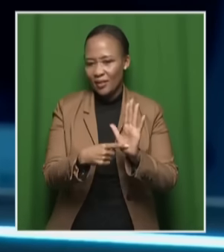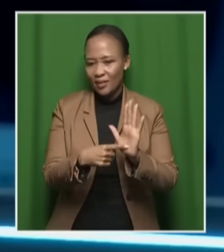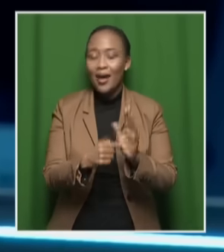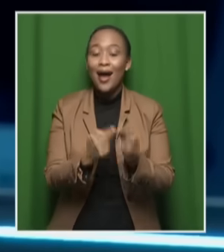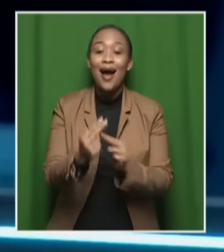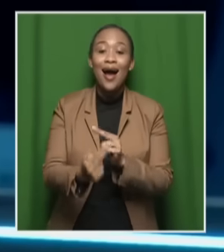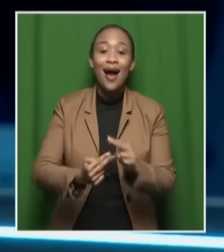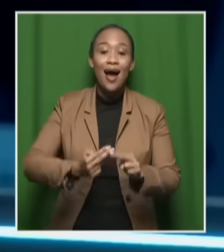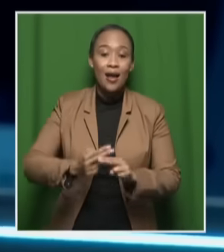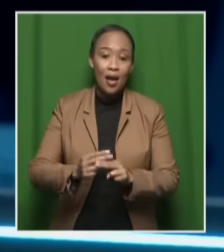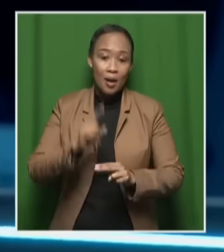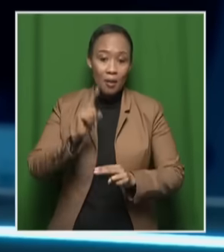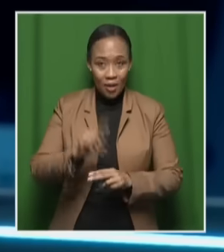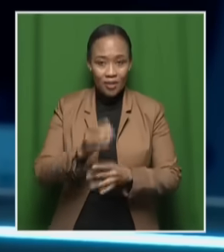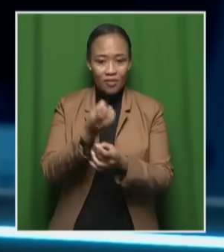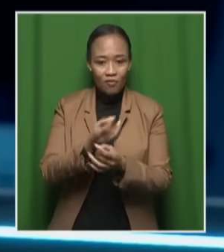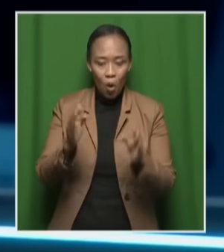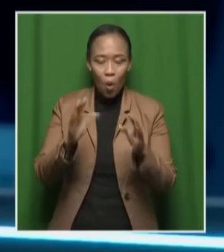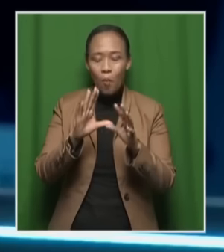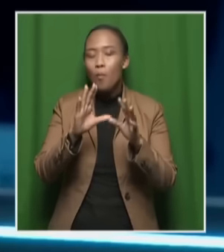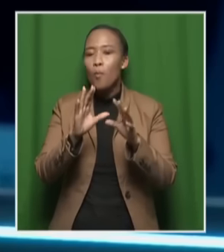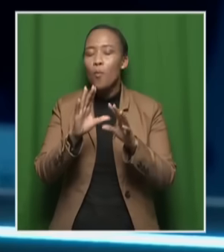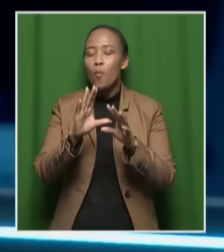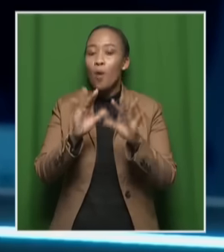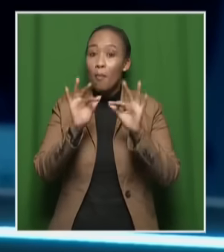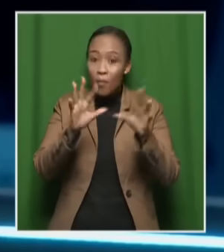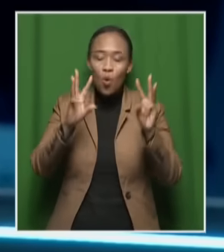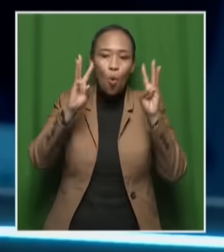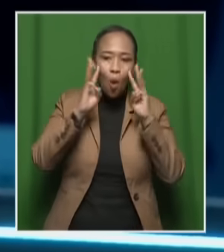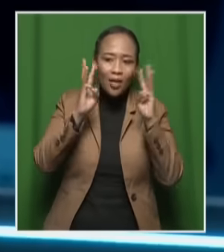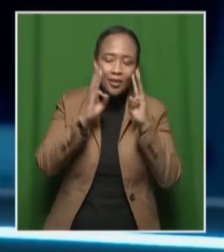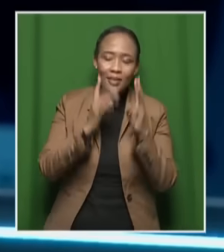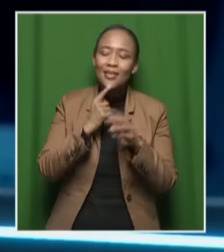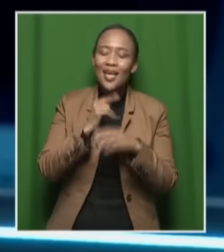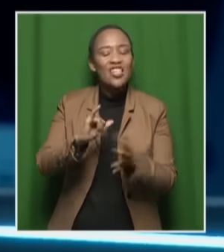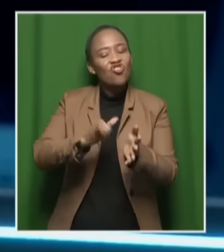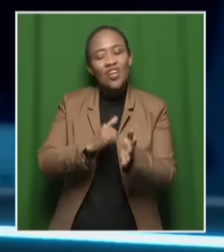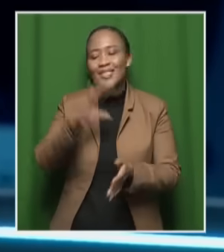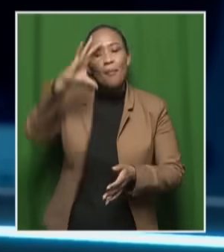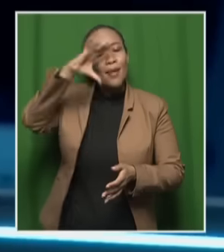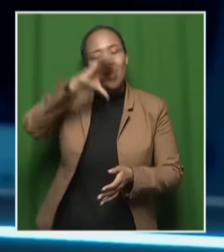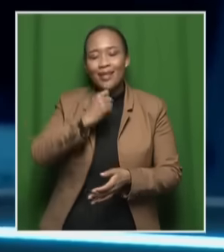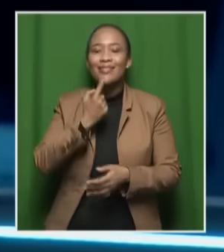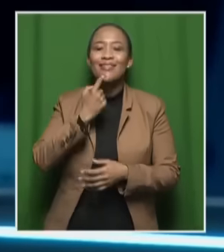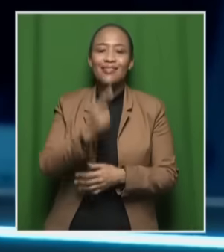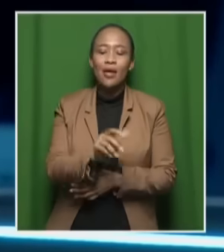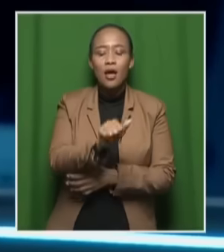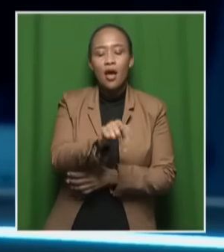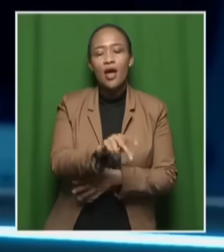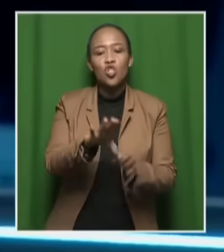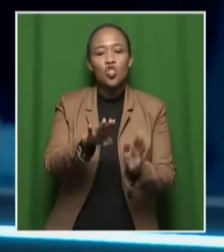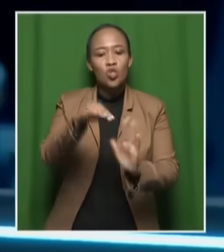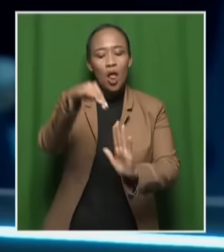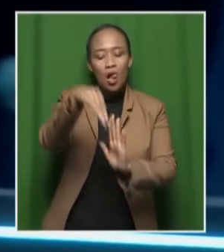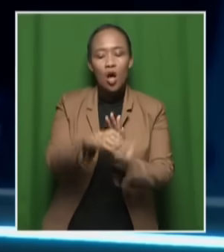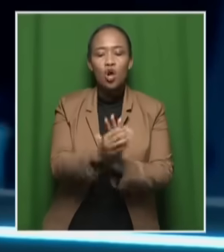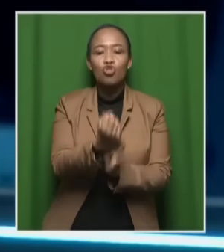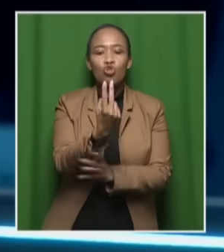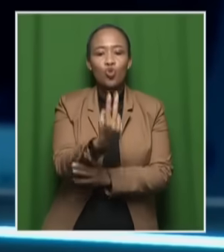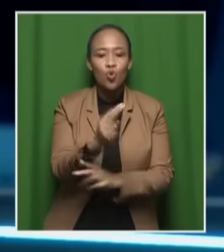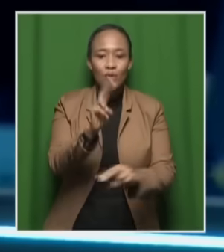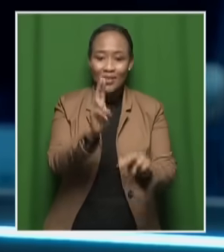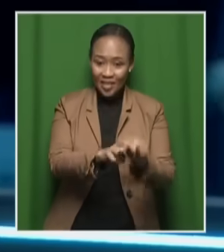viewers that these are predictions that the ANC will lose 2 seats It's marginal losses for what I